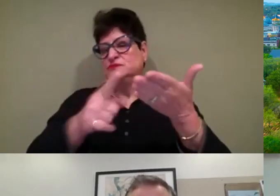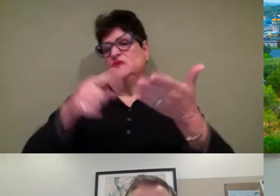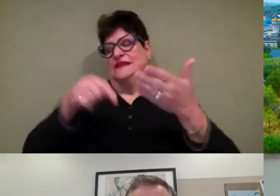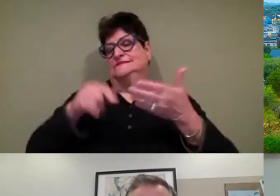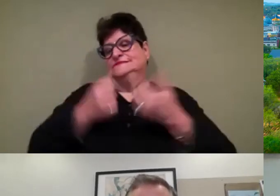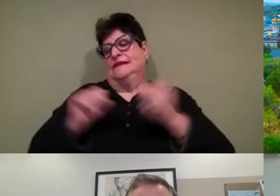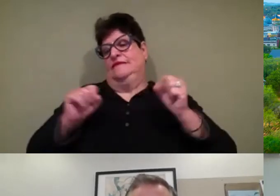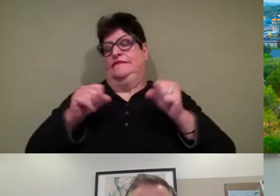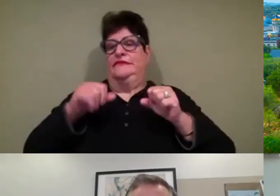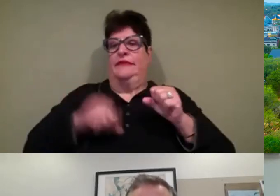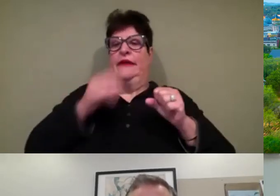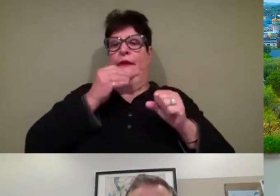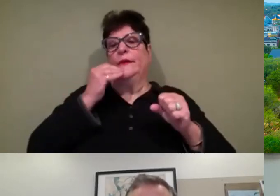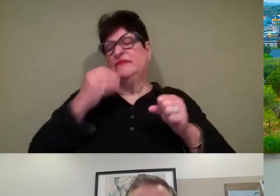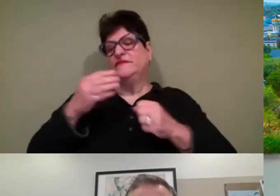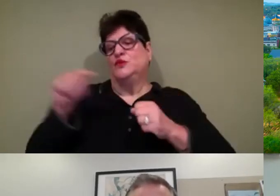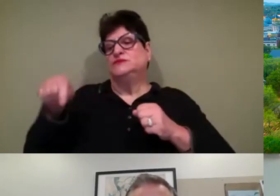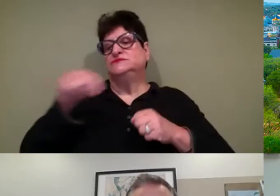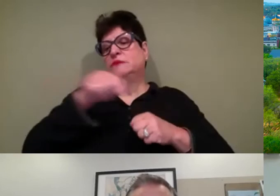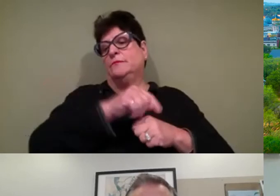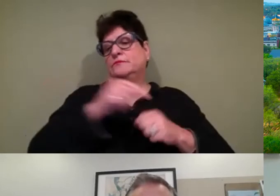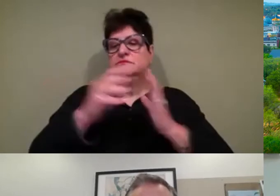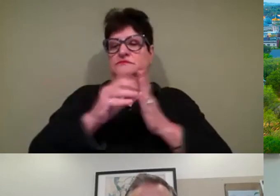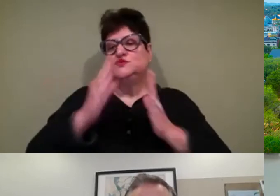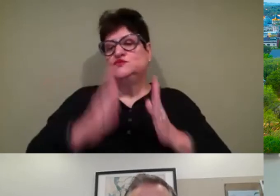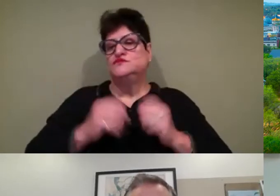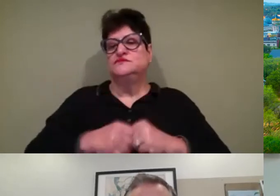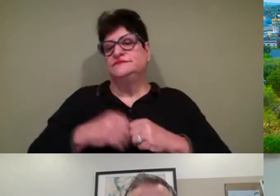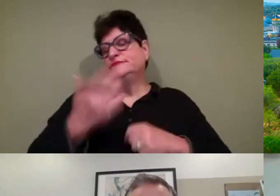So some students will remain online